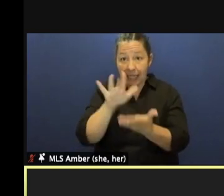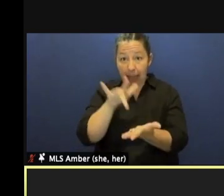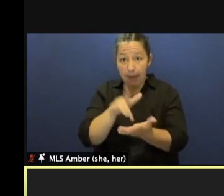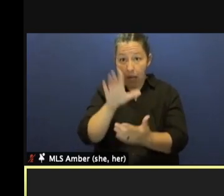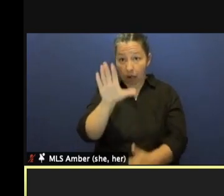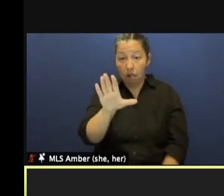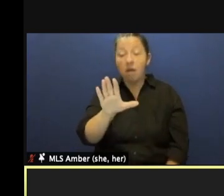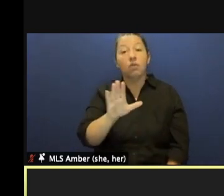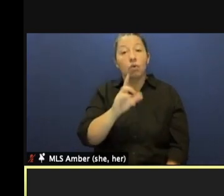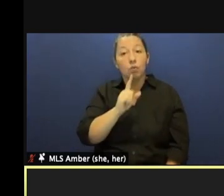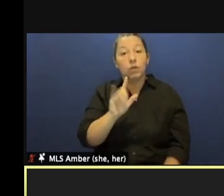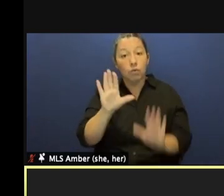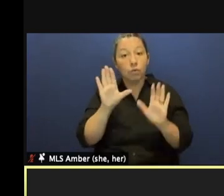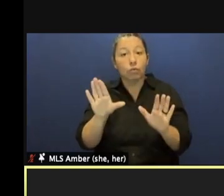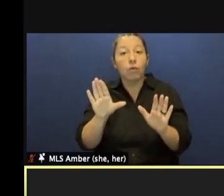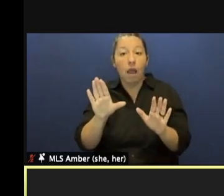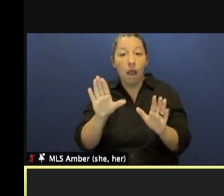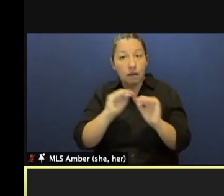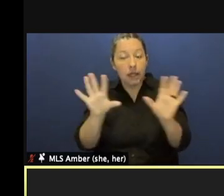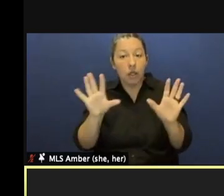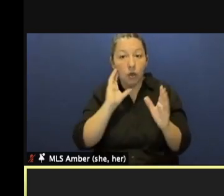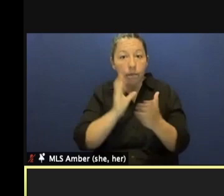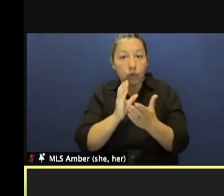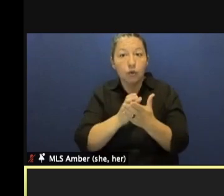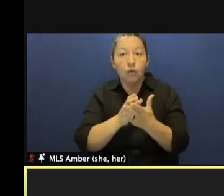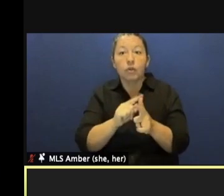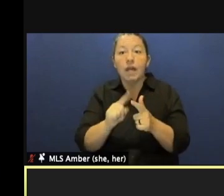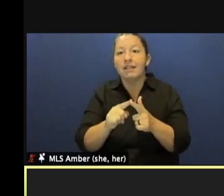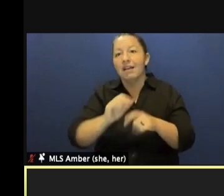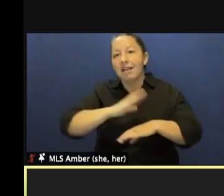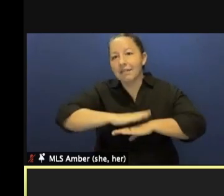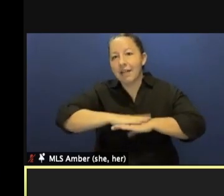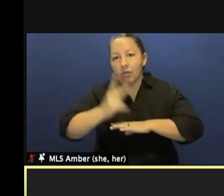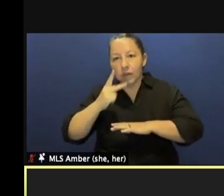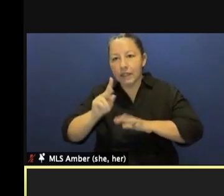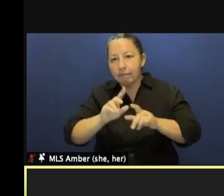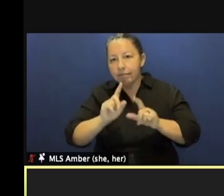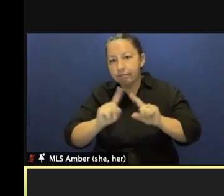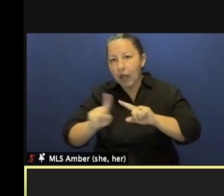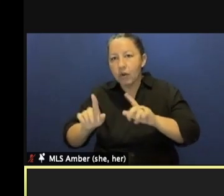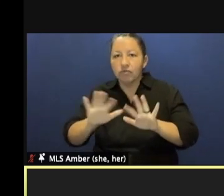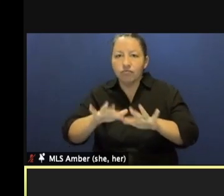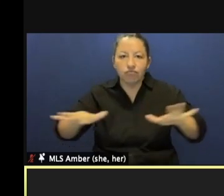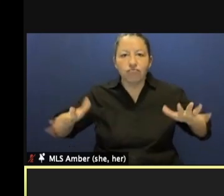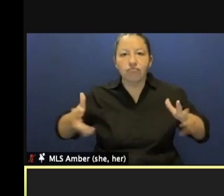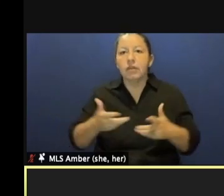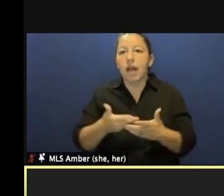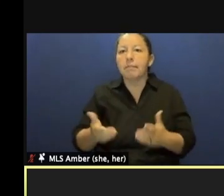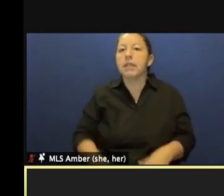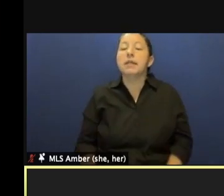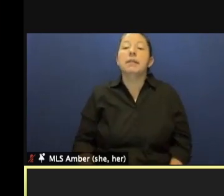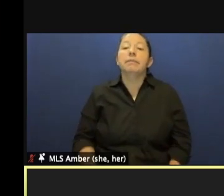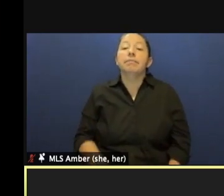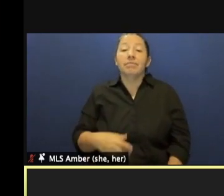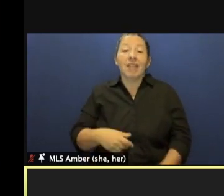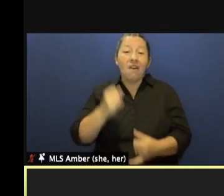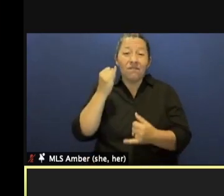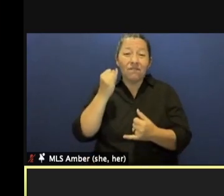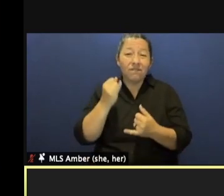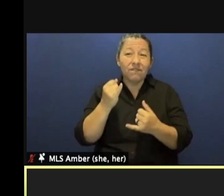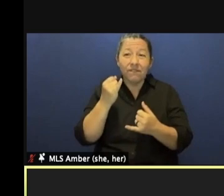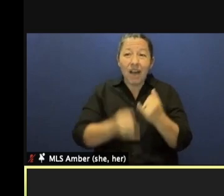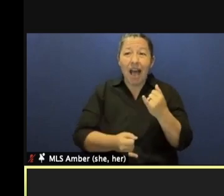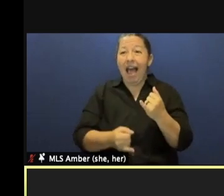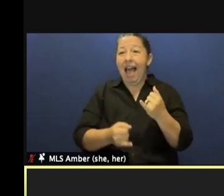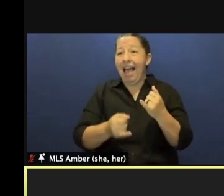together. And then under the desk, you can see some feet warmers down. Final Viper mission status, we are on track to a